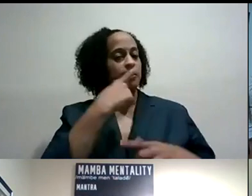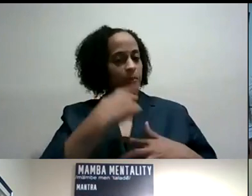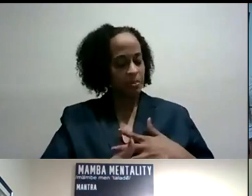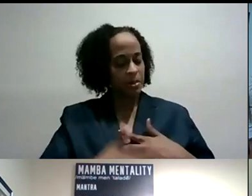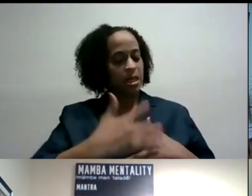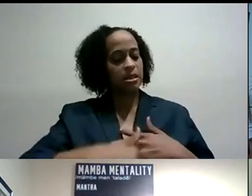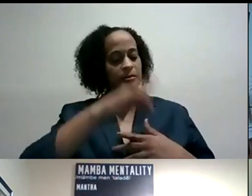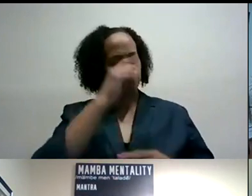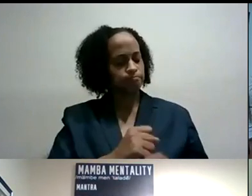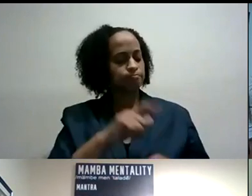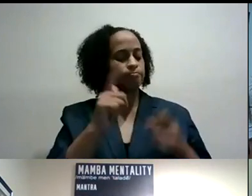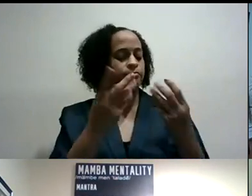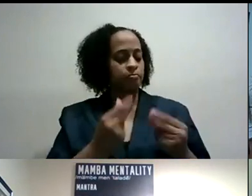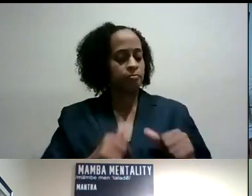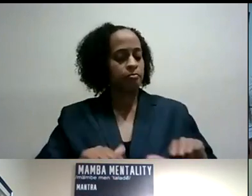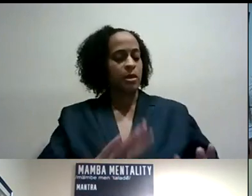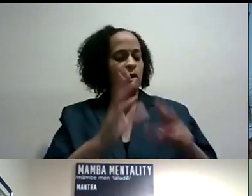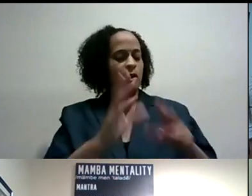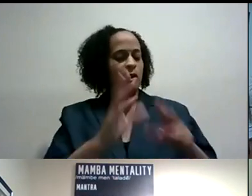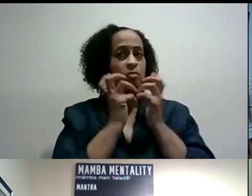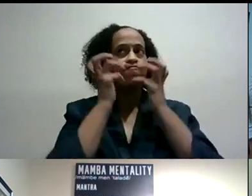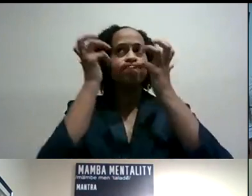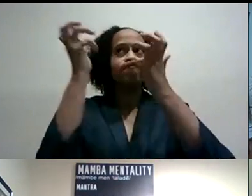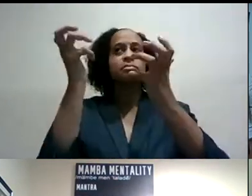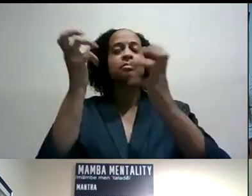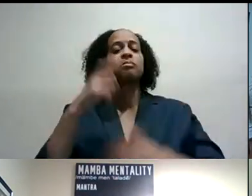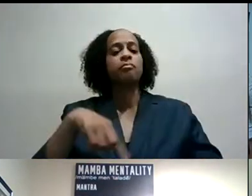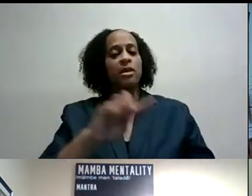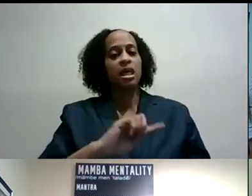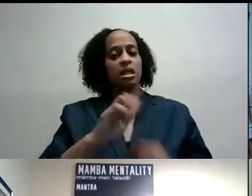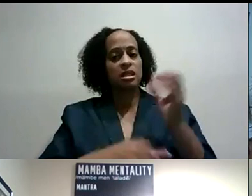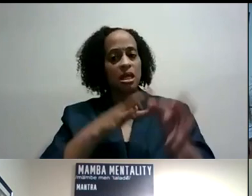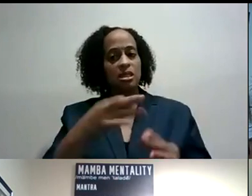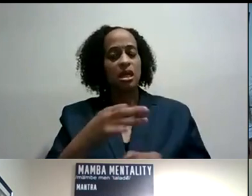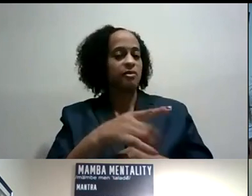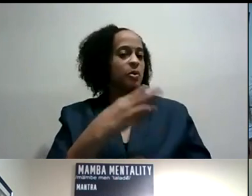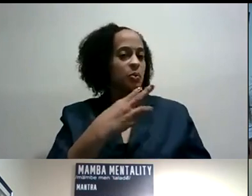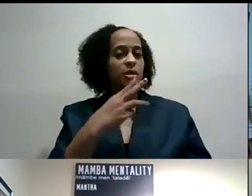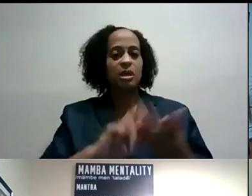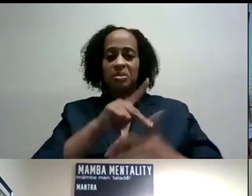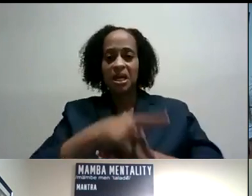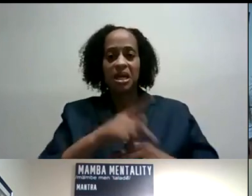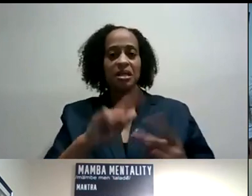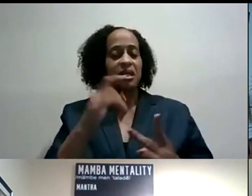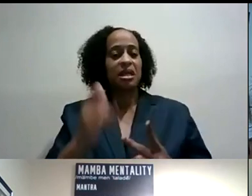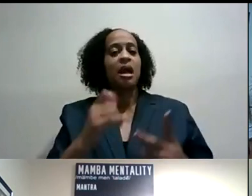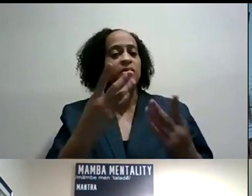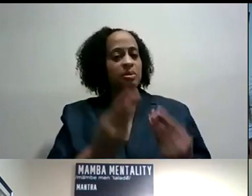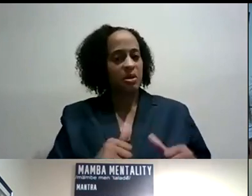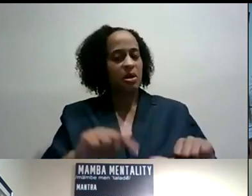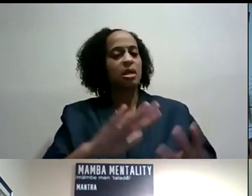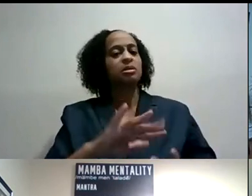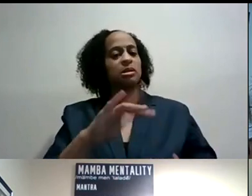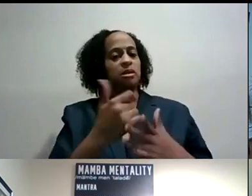brother's blood is crying to me from the ground. Instead of water watering the plants, the ground is now watered with blood. From now